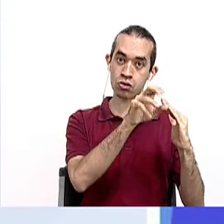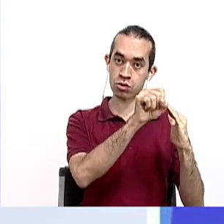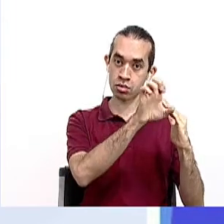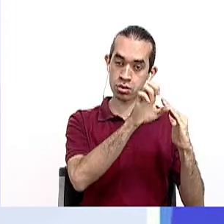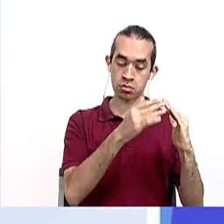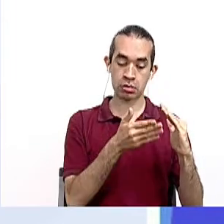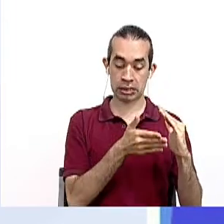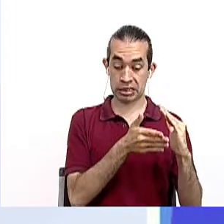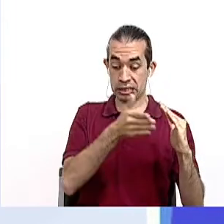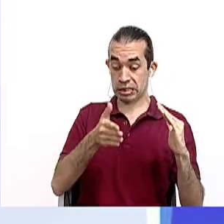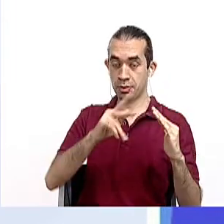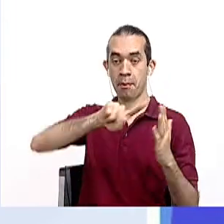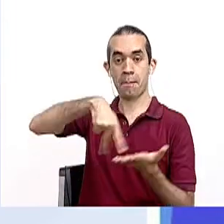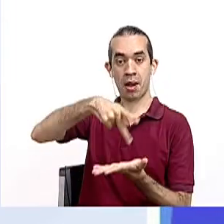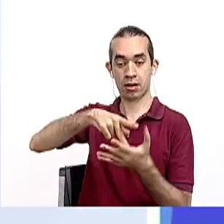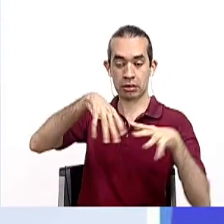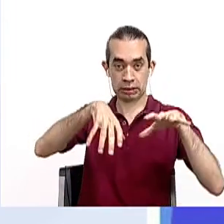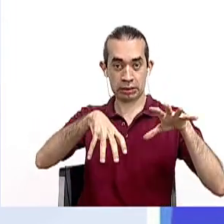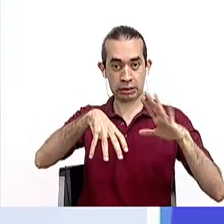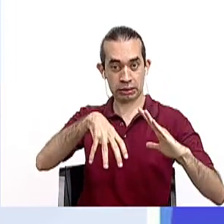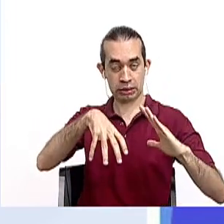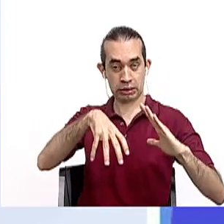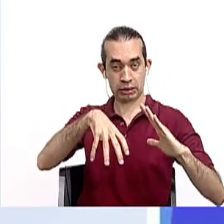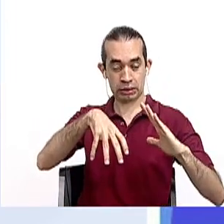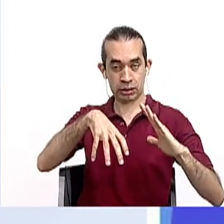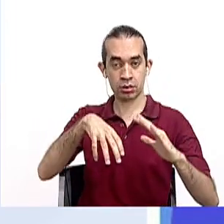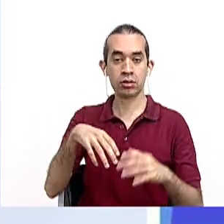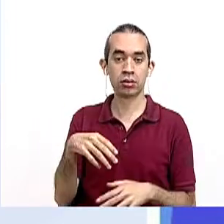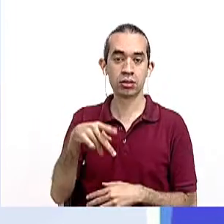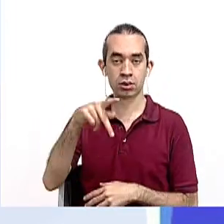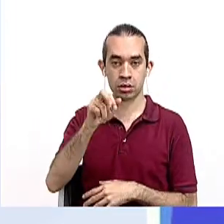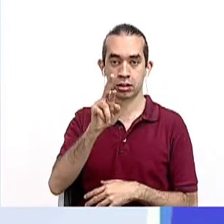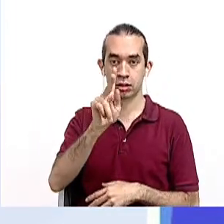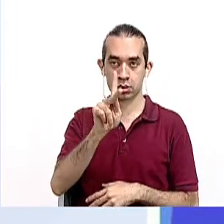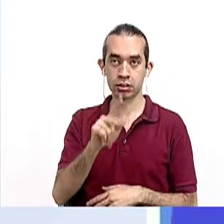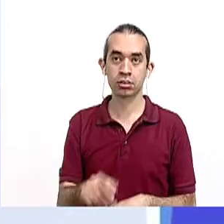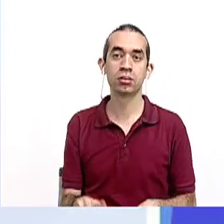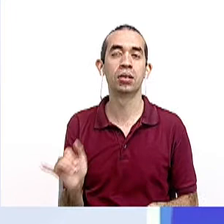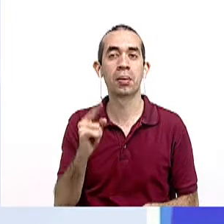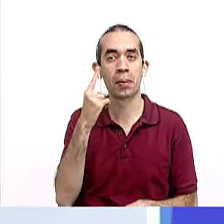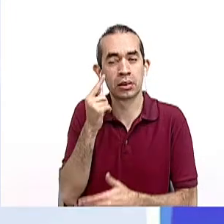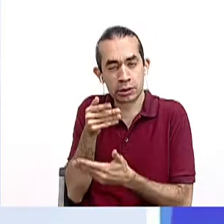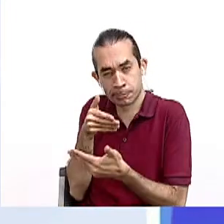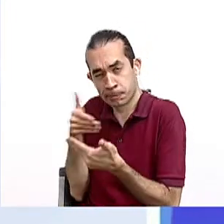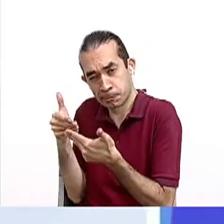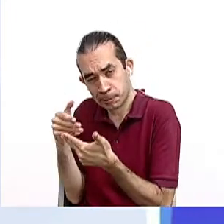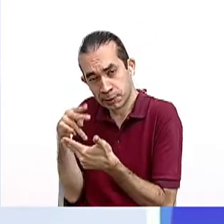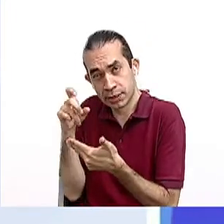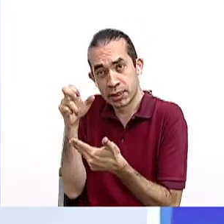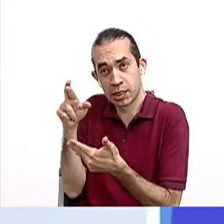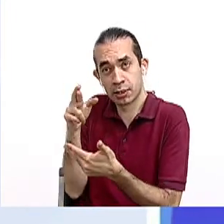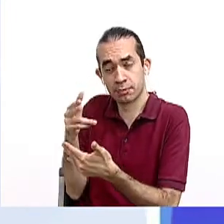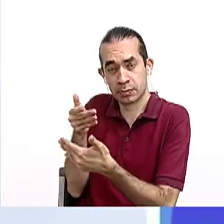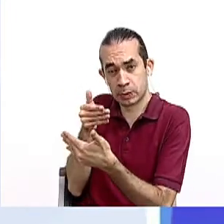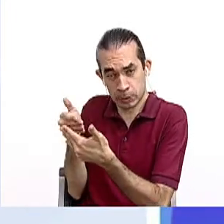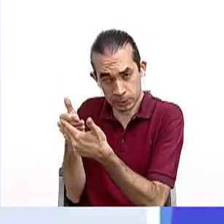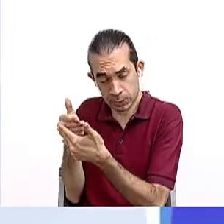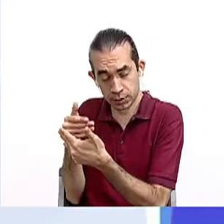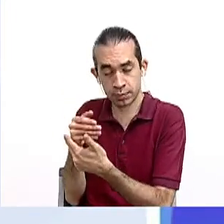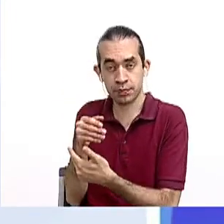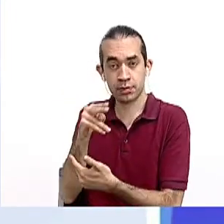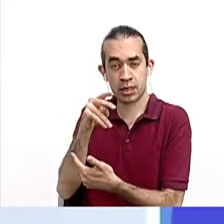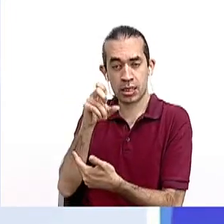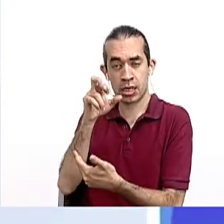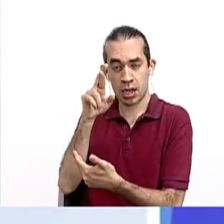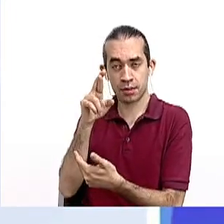have near, okay? That is something that means that it's very close to you, like the ball is near the boy,